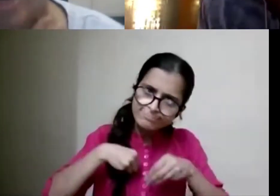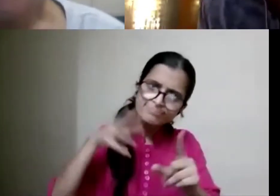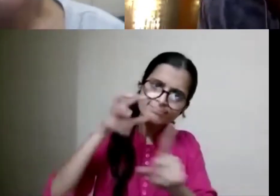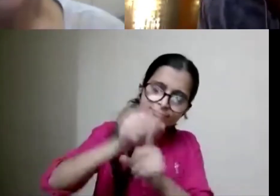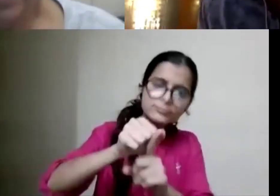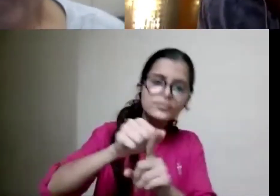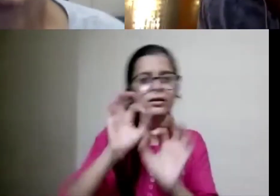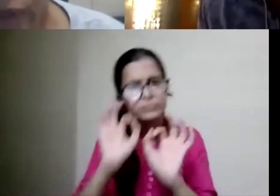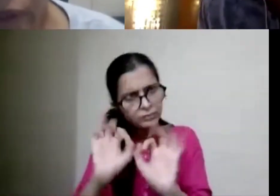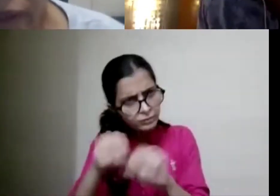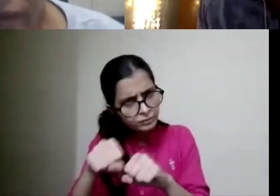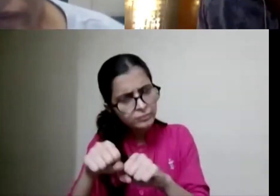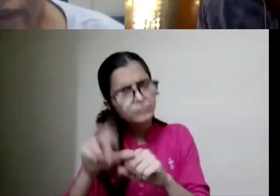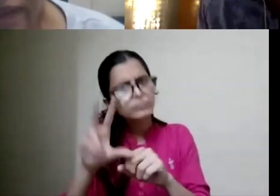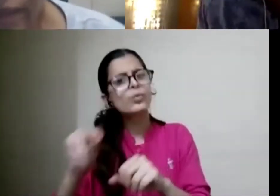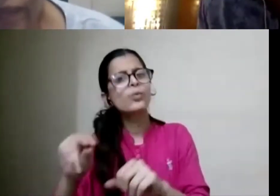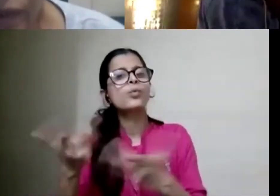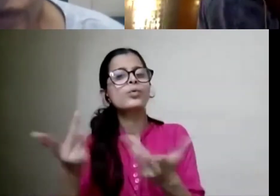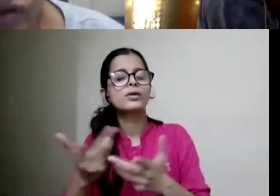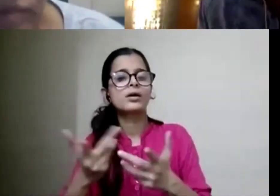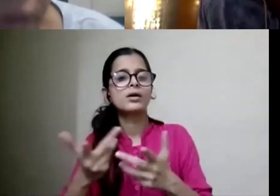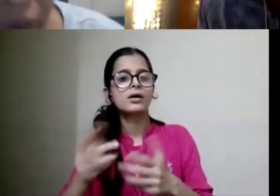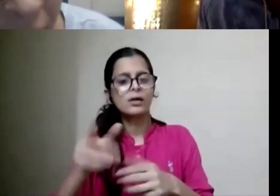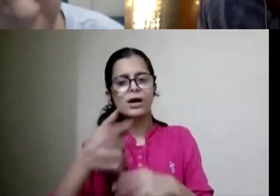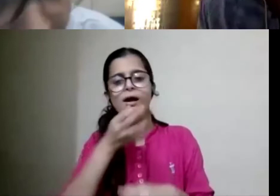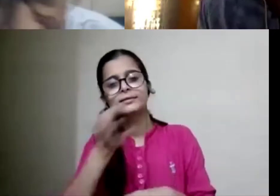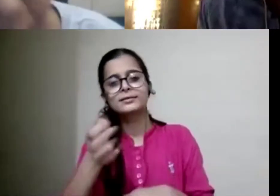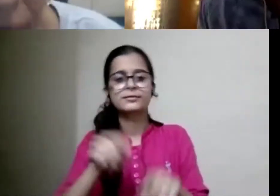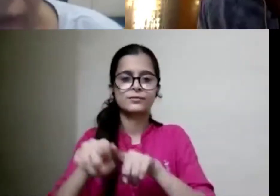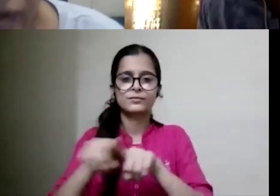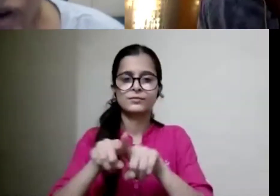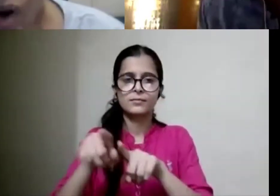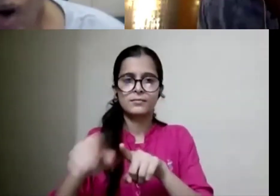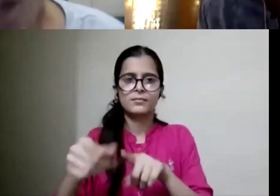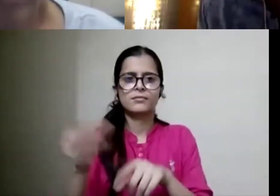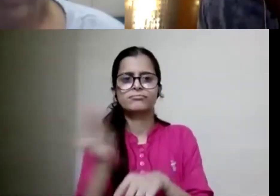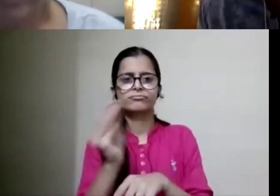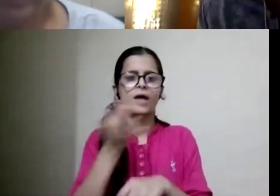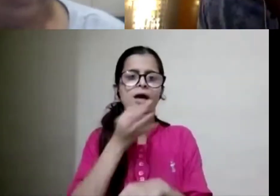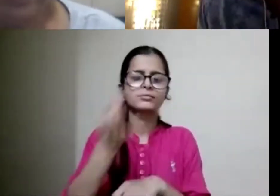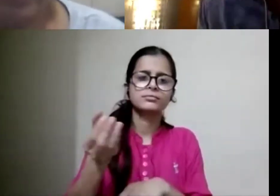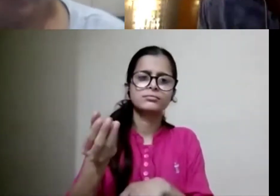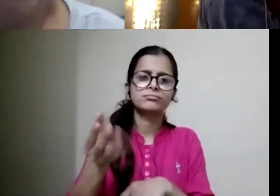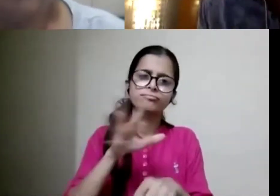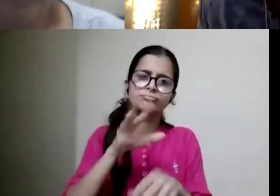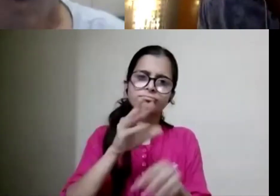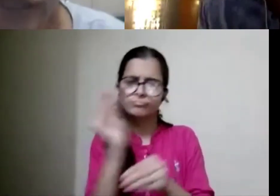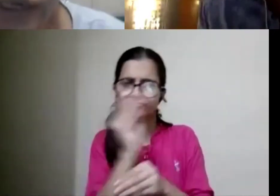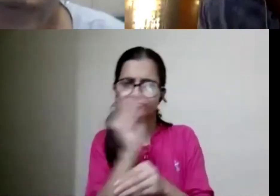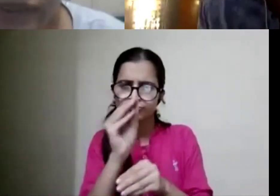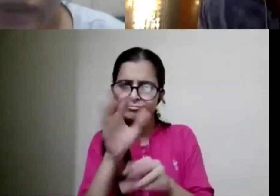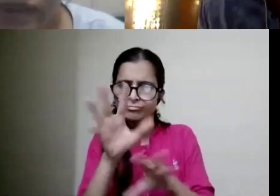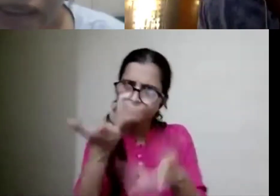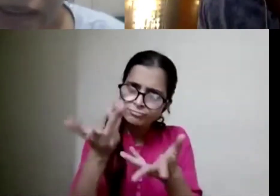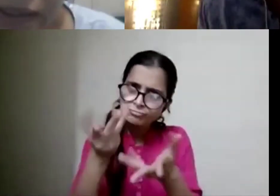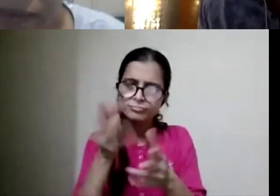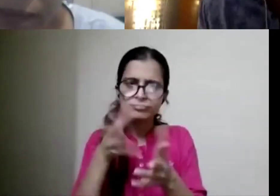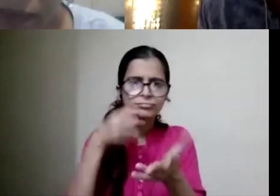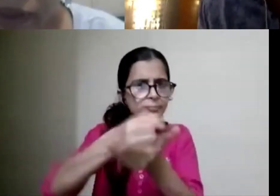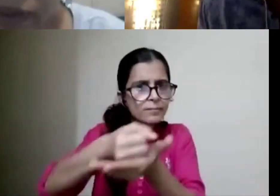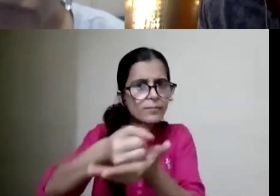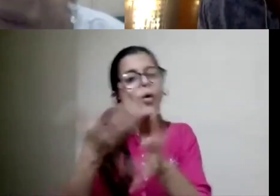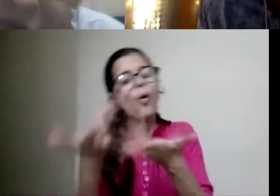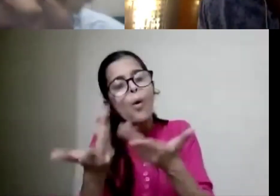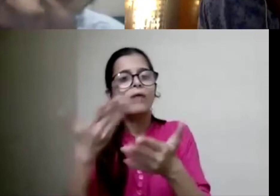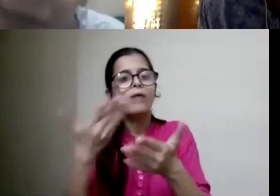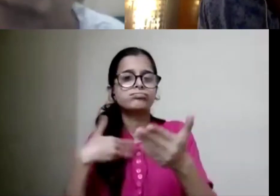what you're asking from the other is something which is like reasonable or it's like way beyond anybody's means.